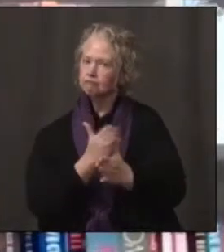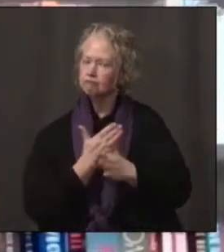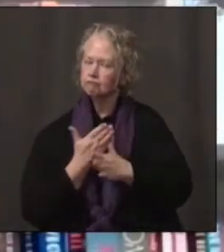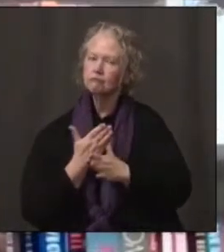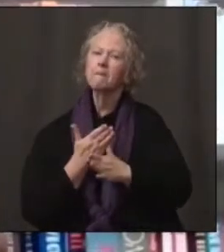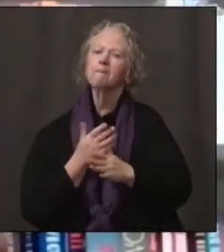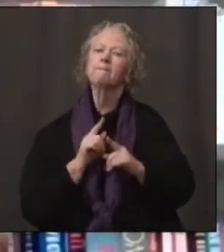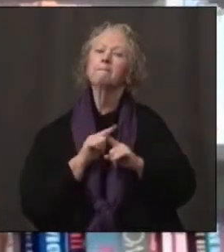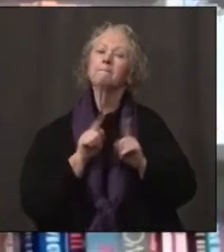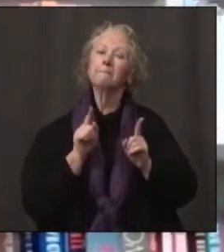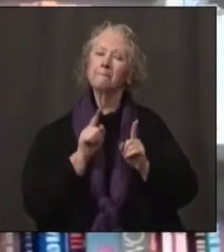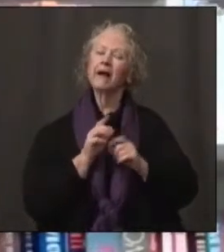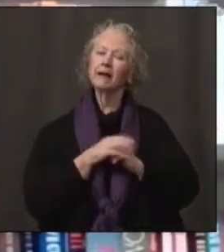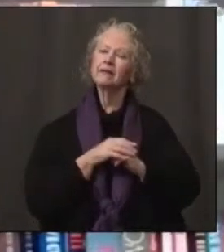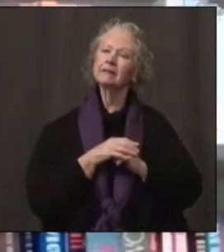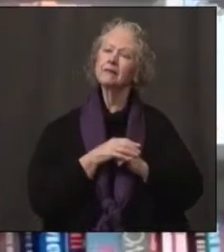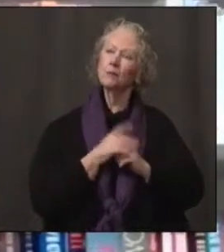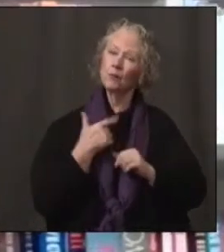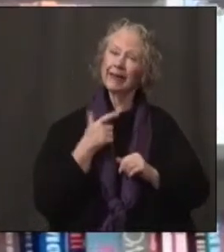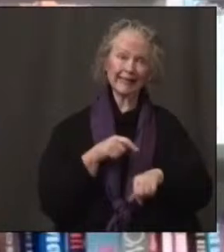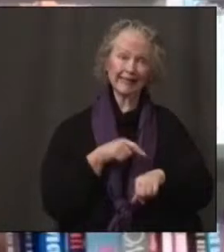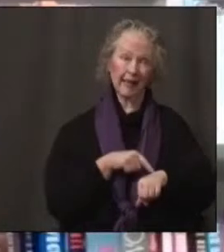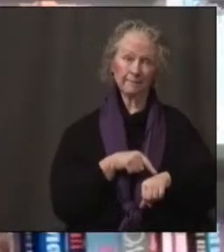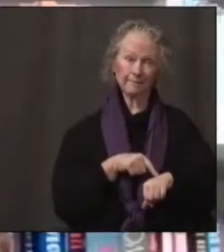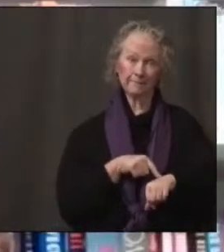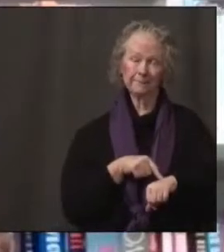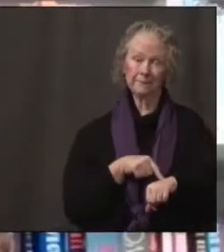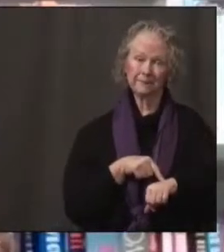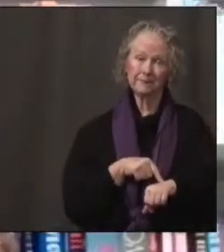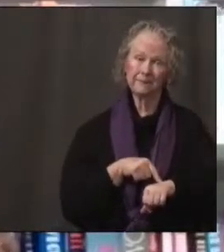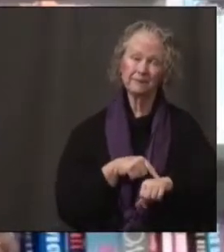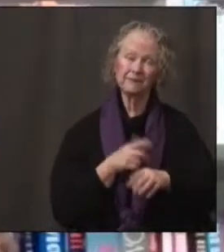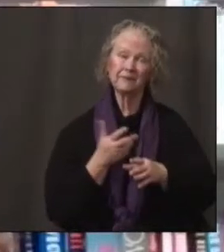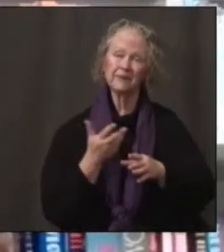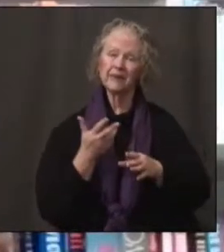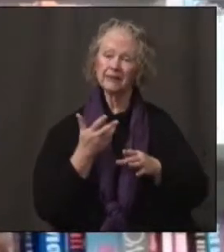will be some more time needed to get everything